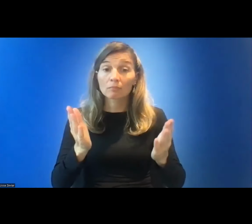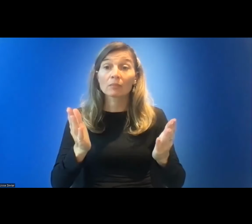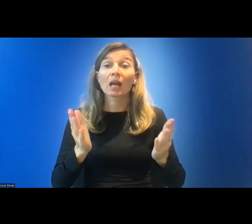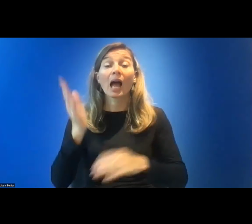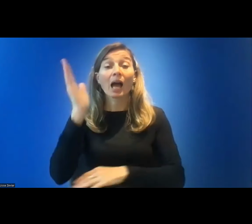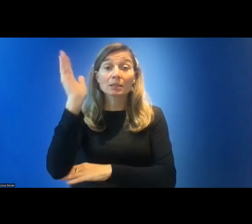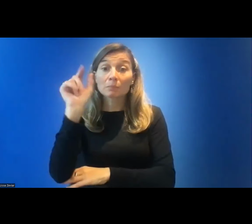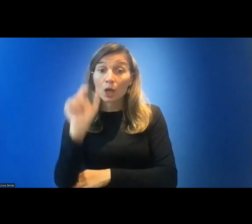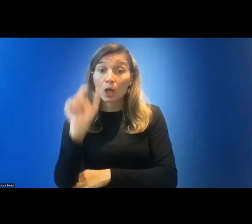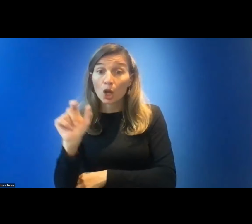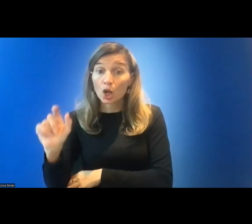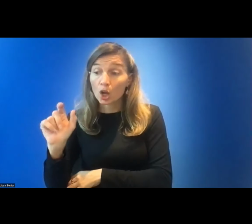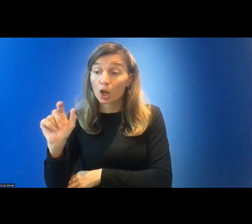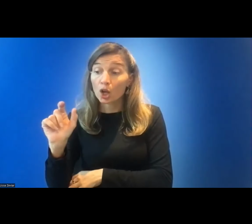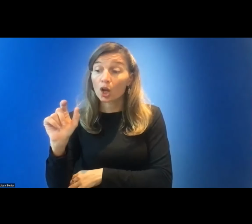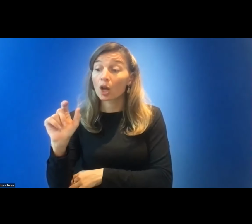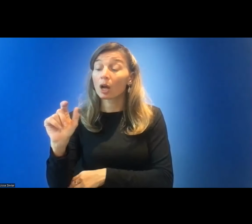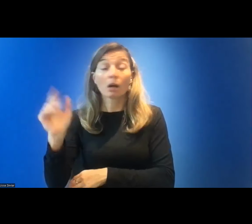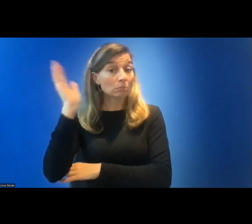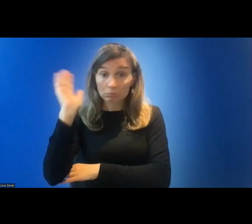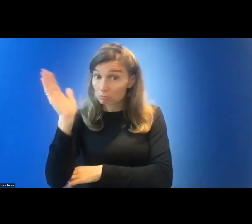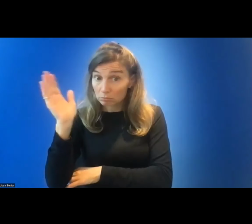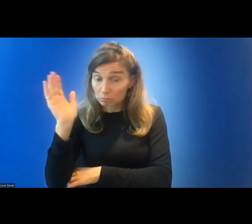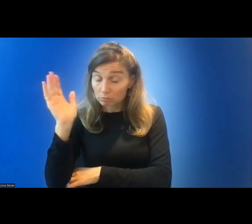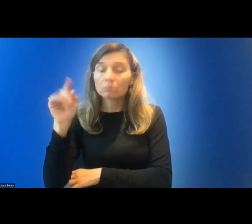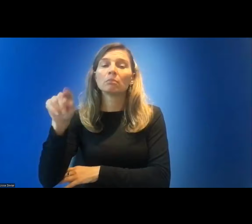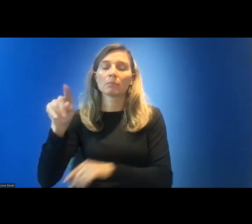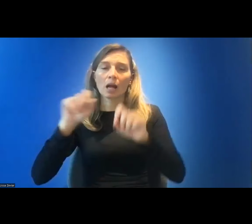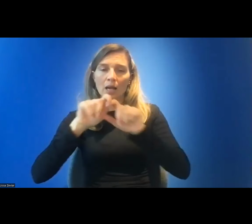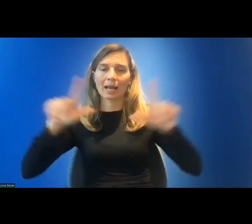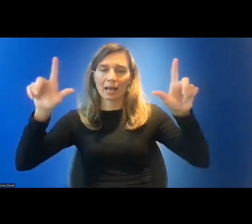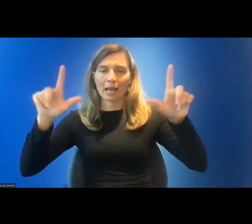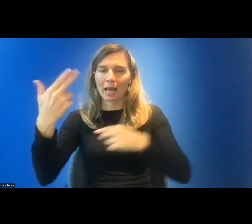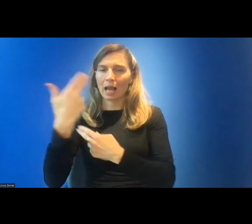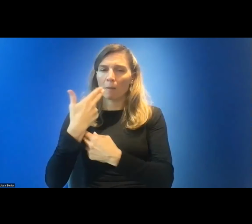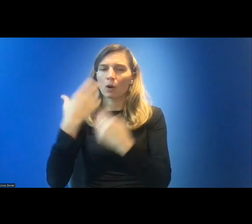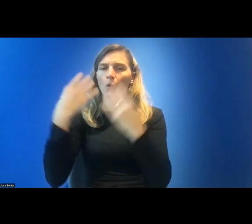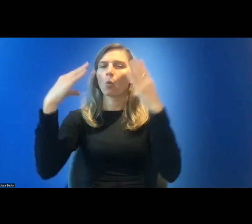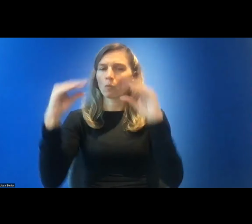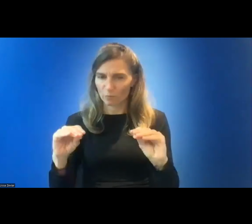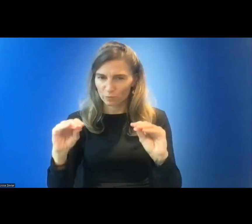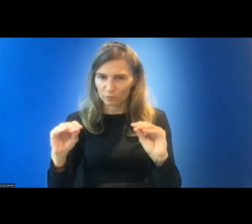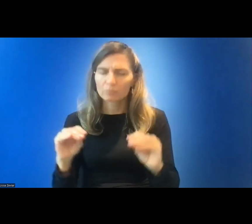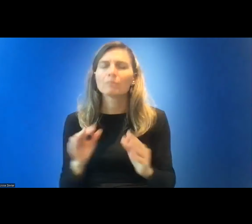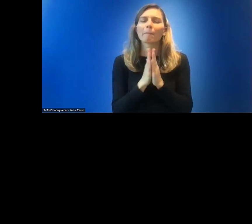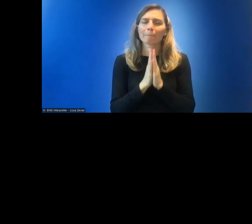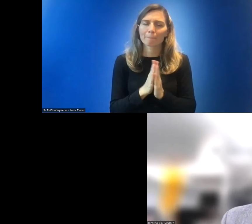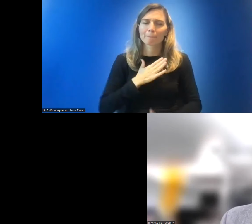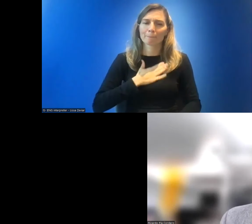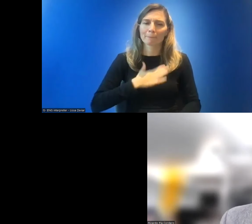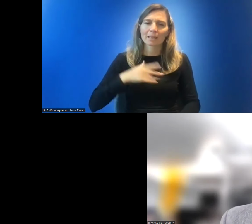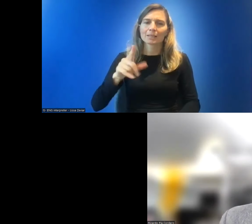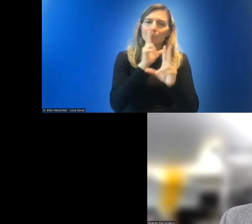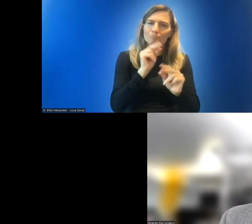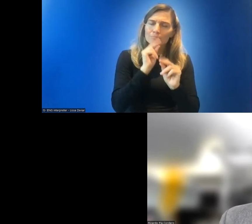asking you that you speak slow enough for the interpreters and captioners to follow. Thank you all and have a good webinar.